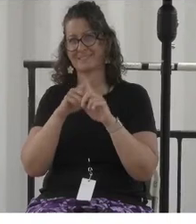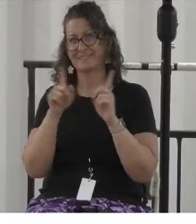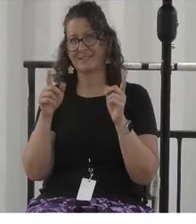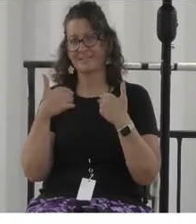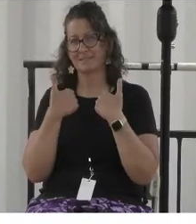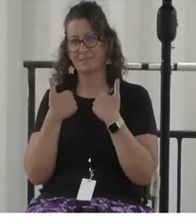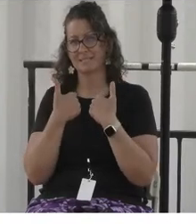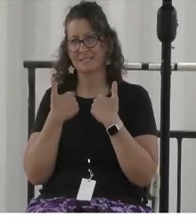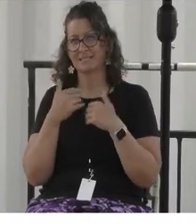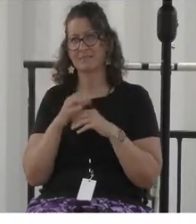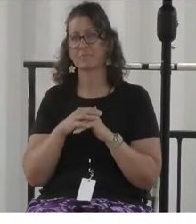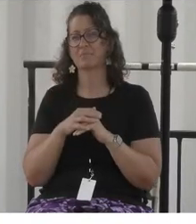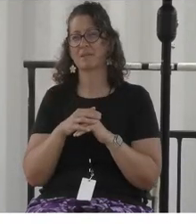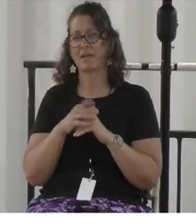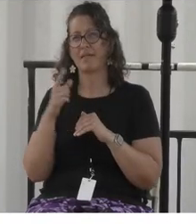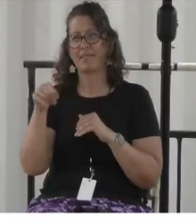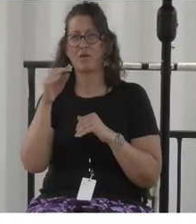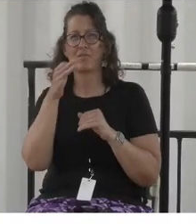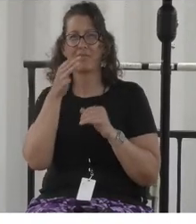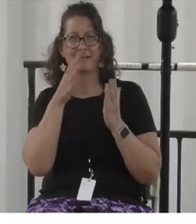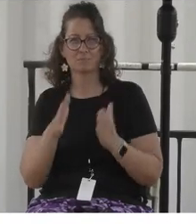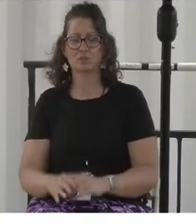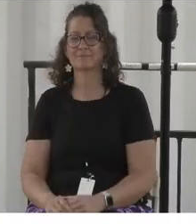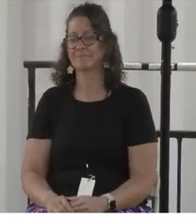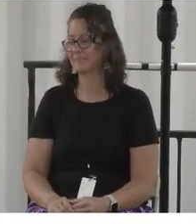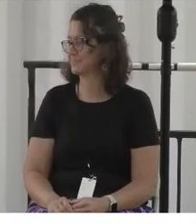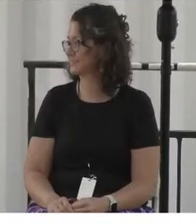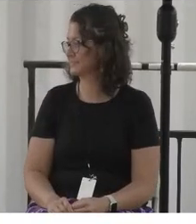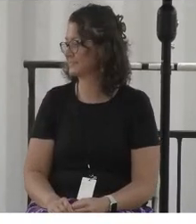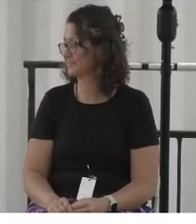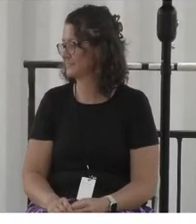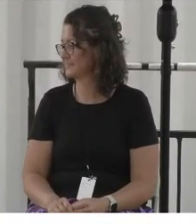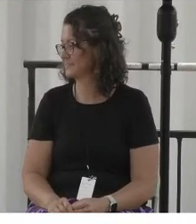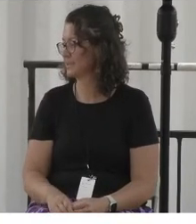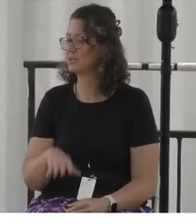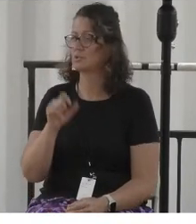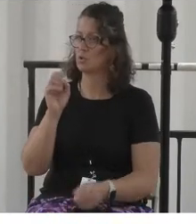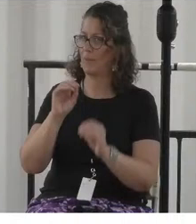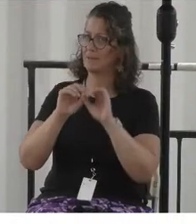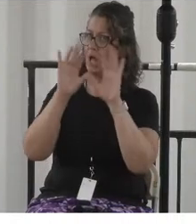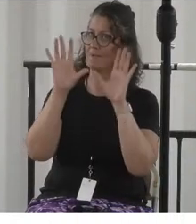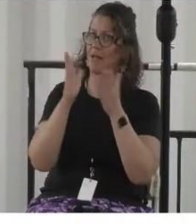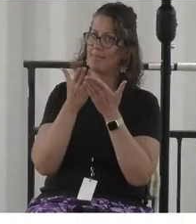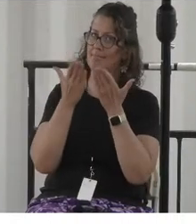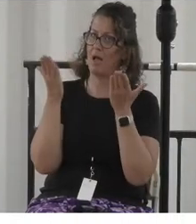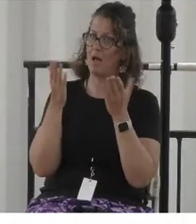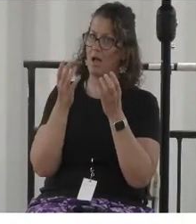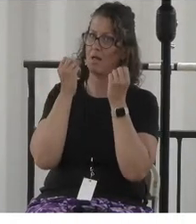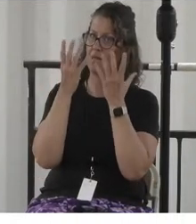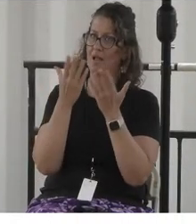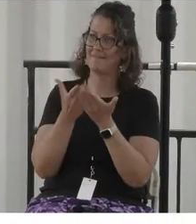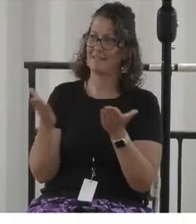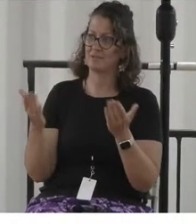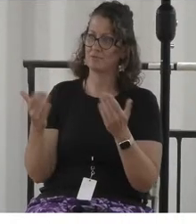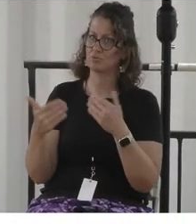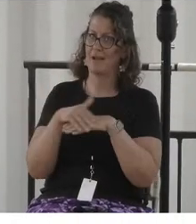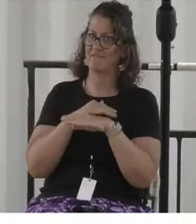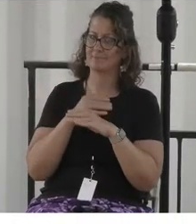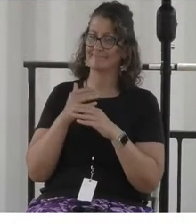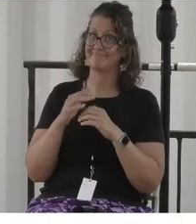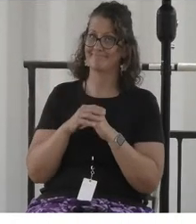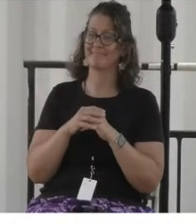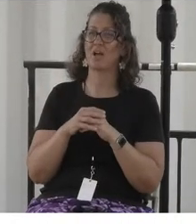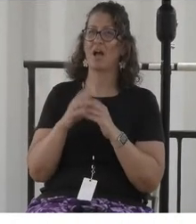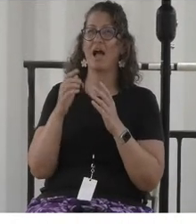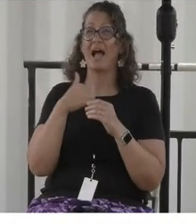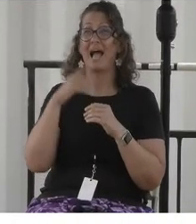species. They're embedded there, and they're the experts. Cool. So there's obviously a lot of things for us to cover here. What I